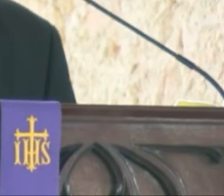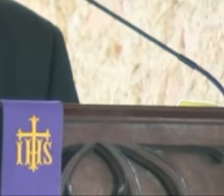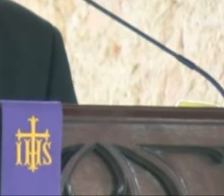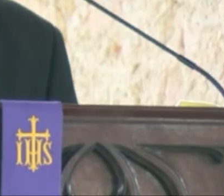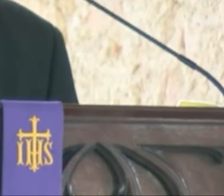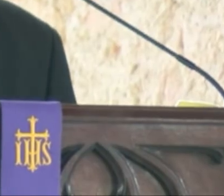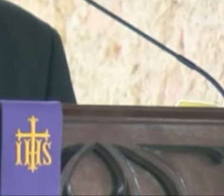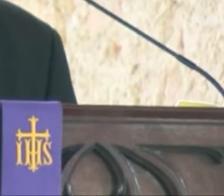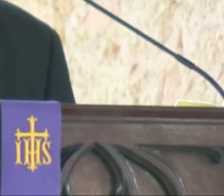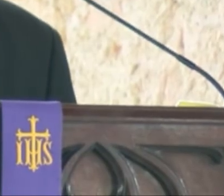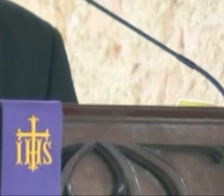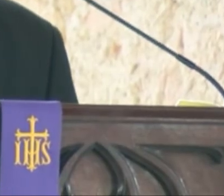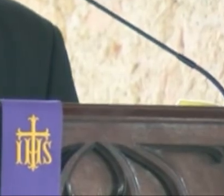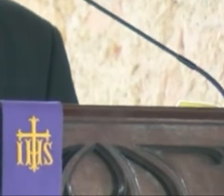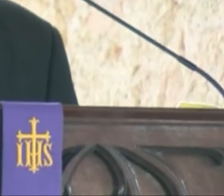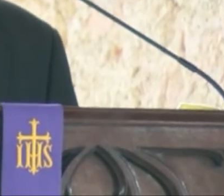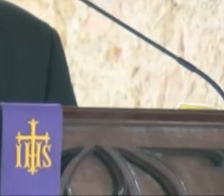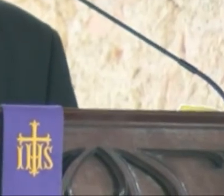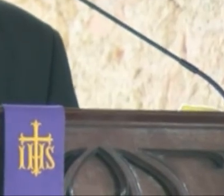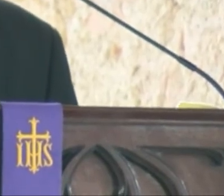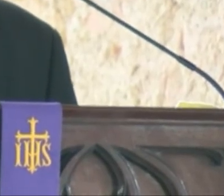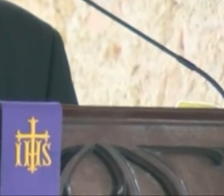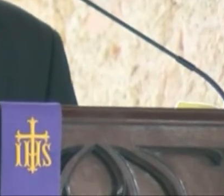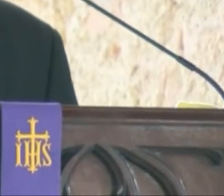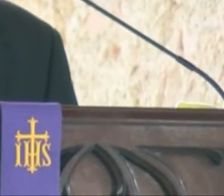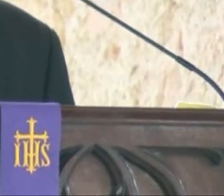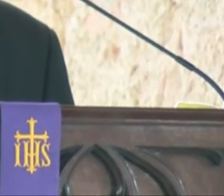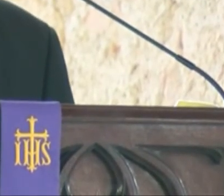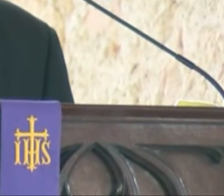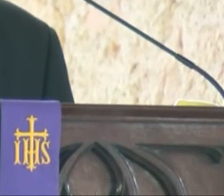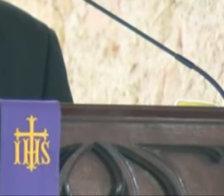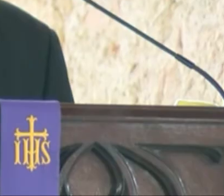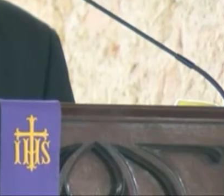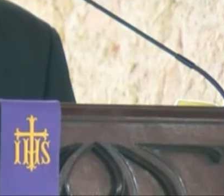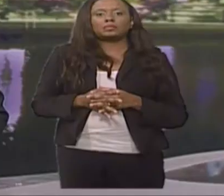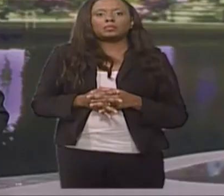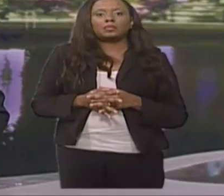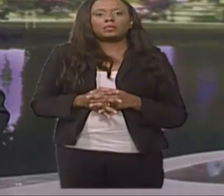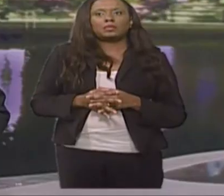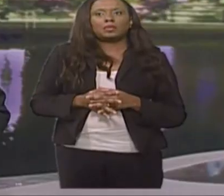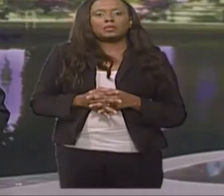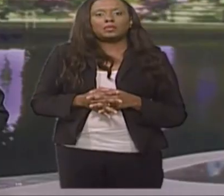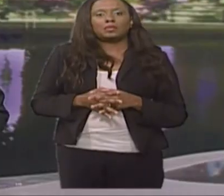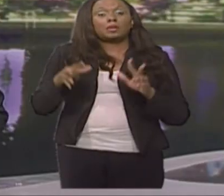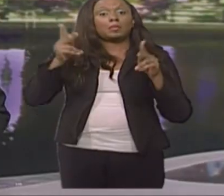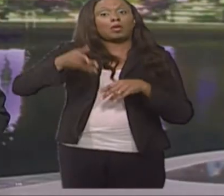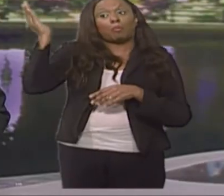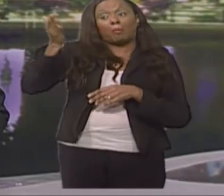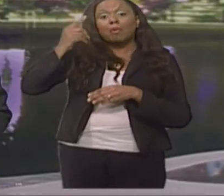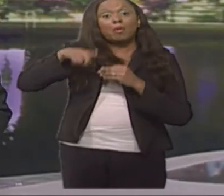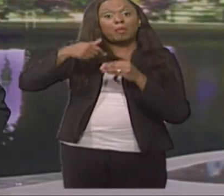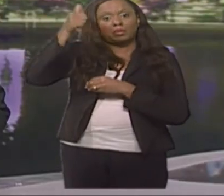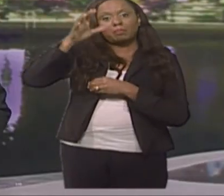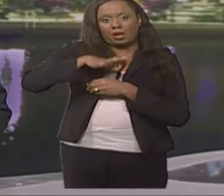certain ideals that you hold. And that is what Trevor represents for me. While delivering the